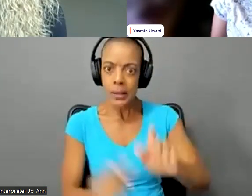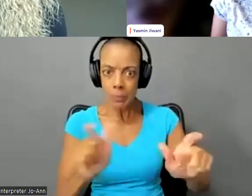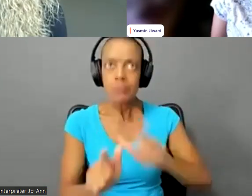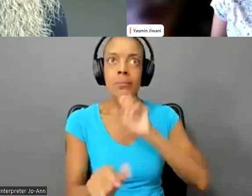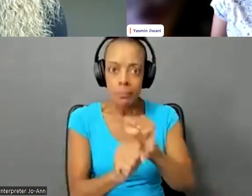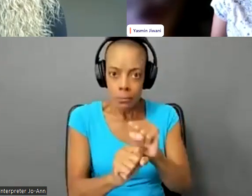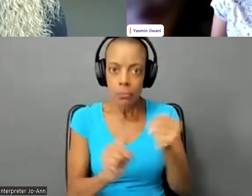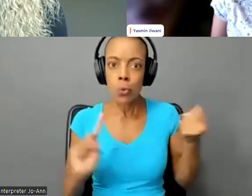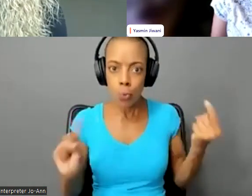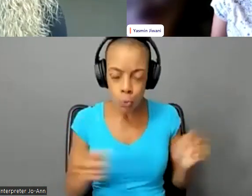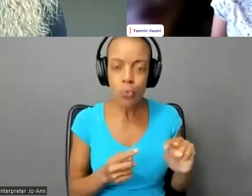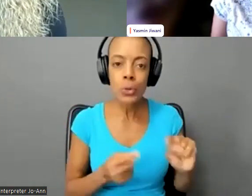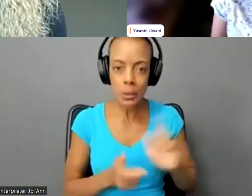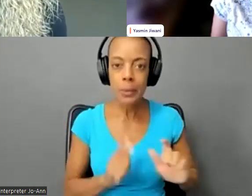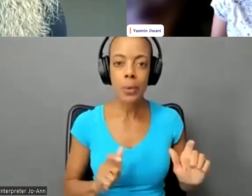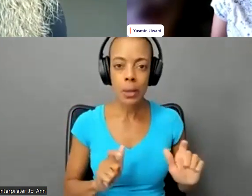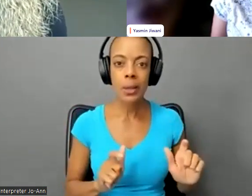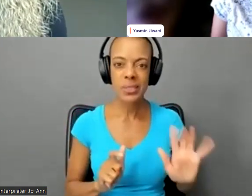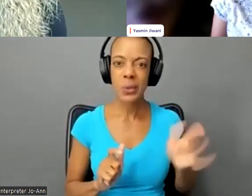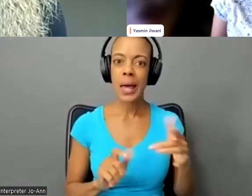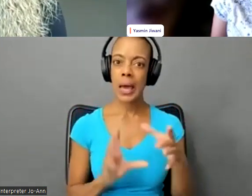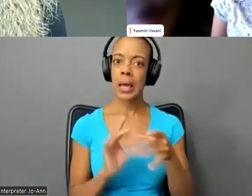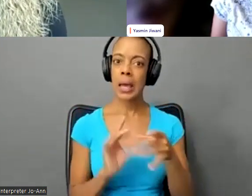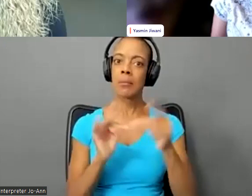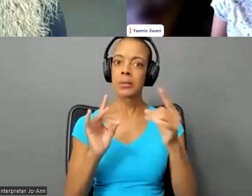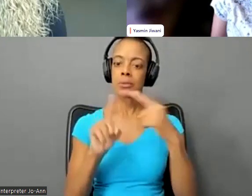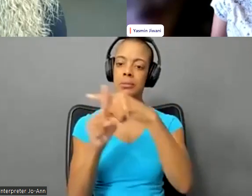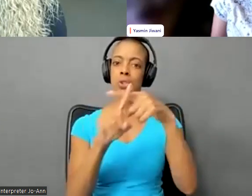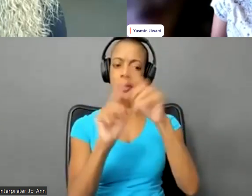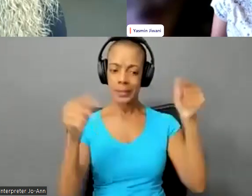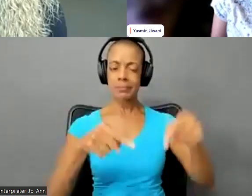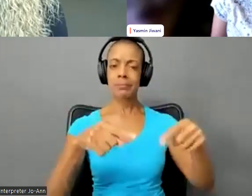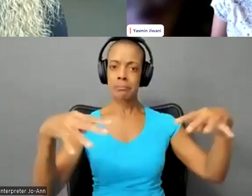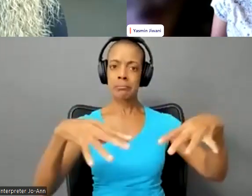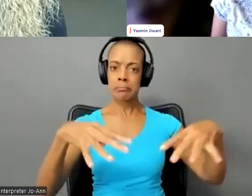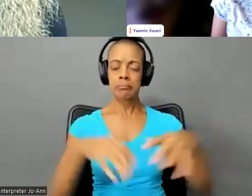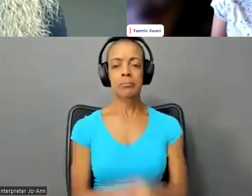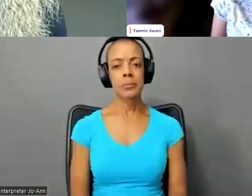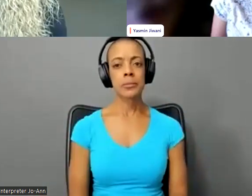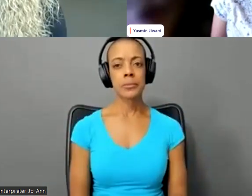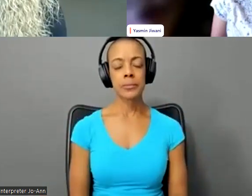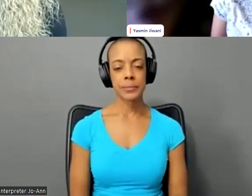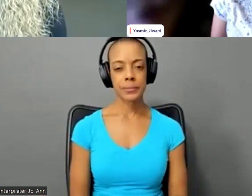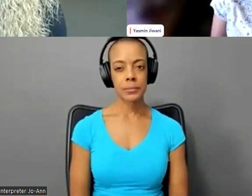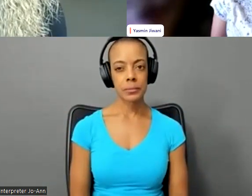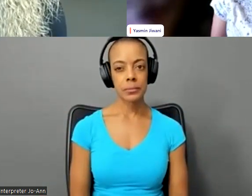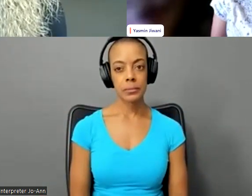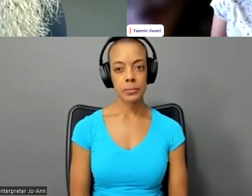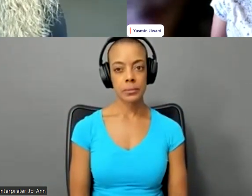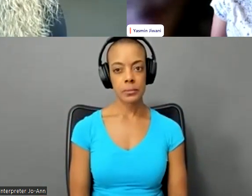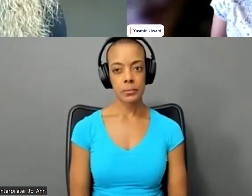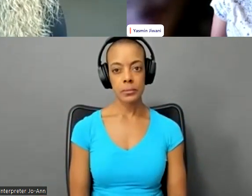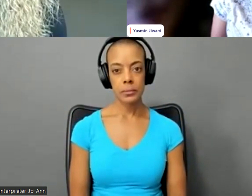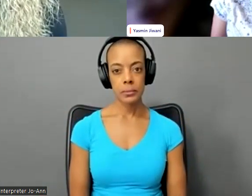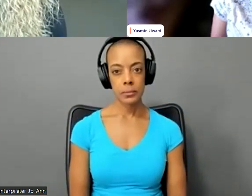just okay. So trying to focus some of the message on that as well, I think, is really important, and